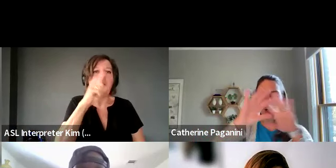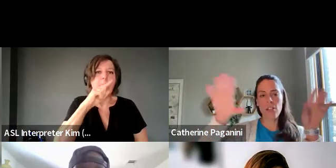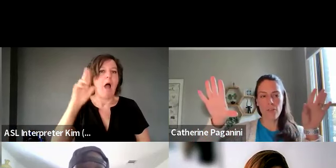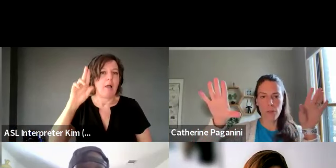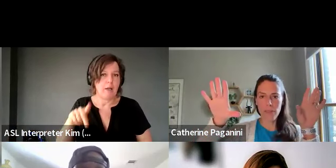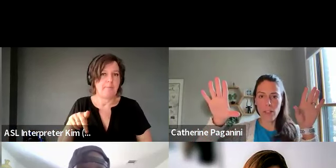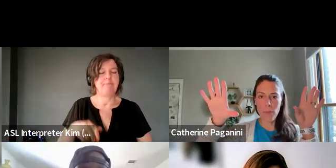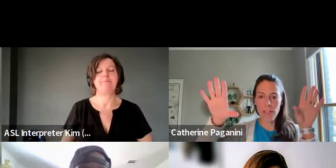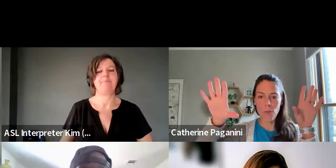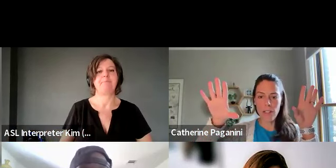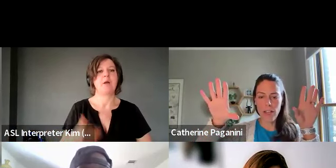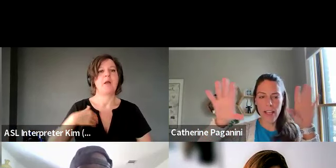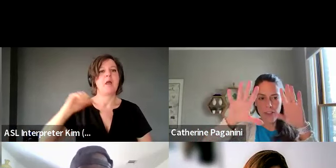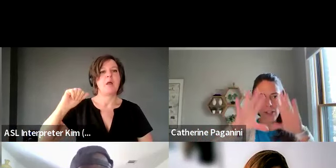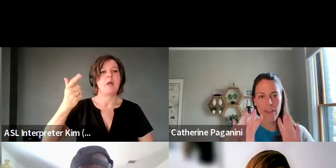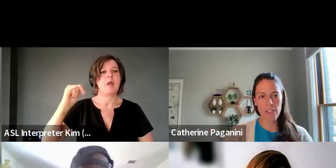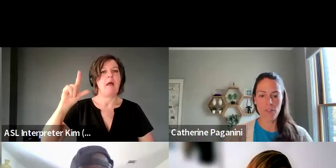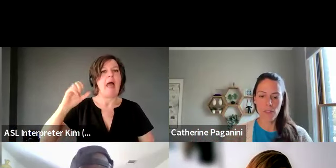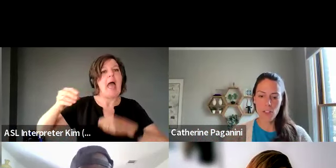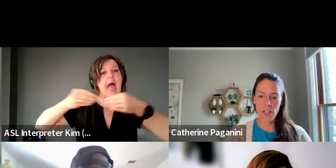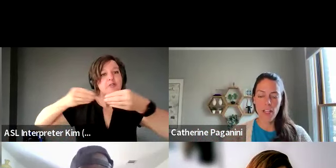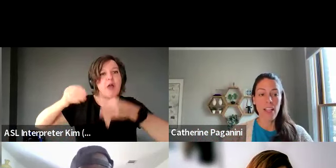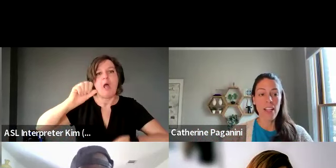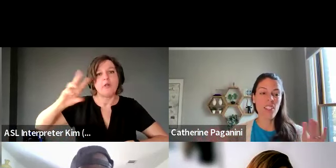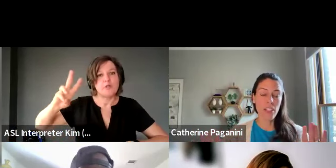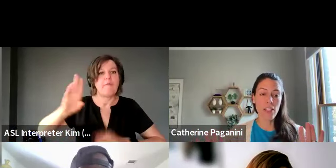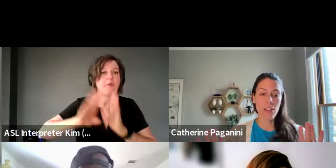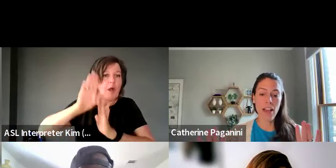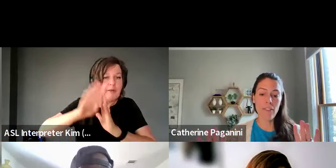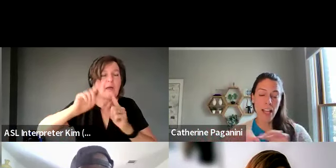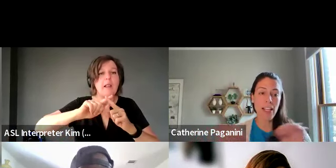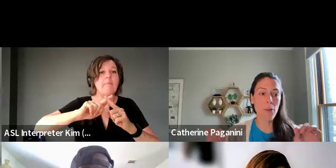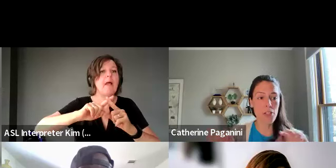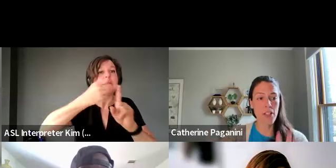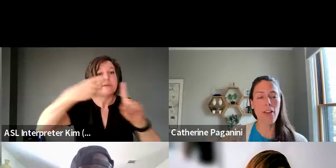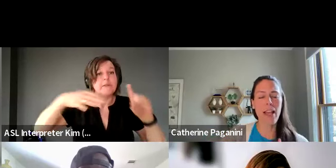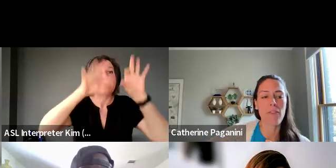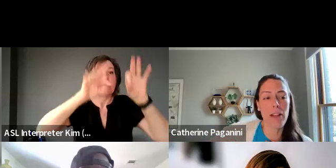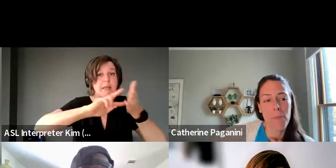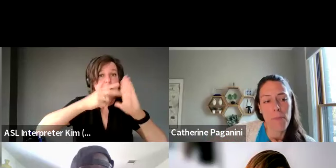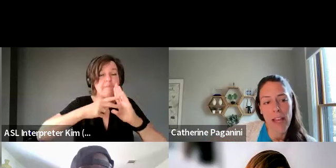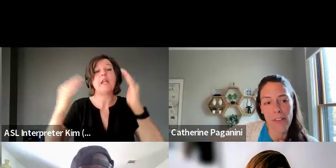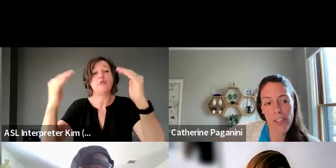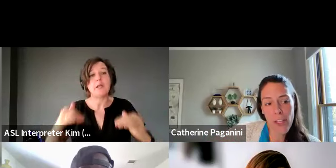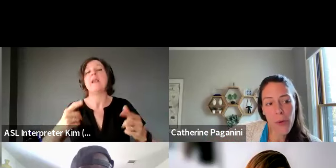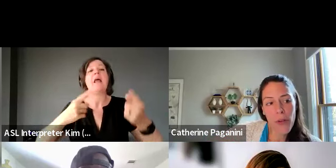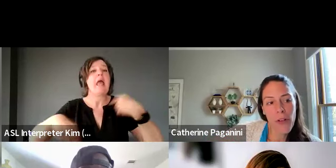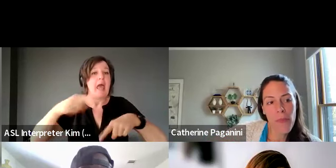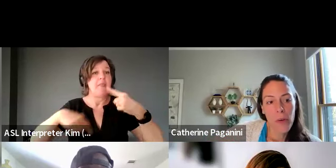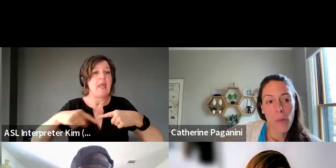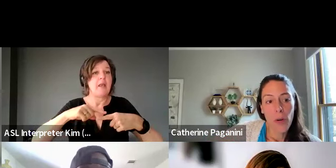have agile software development in the one that I have, you have the definition, and underneath you have sign language, and then I have an embedded